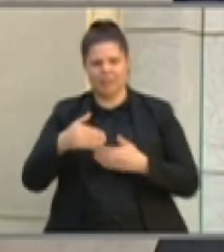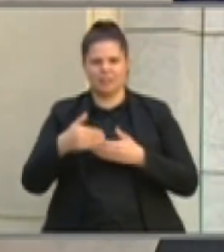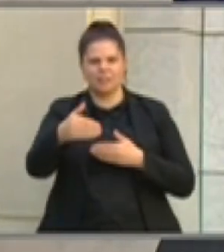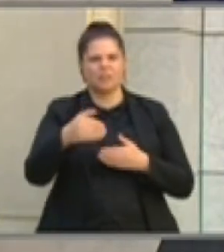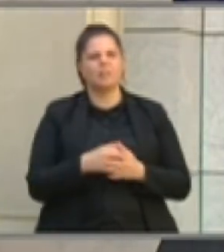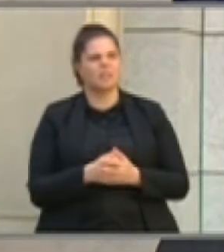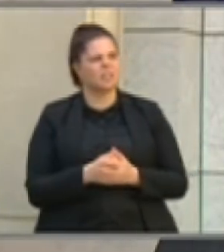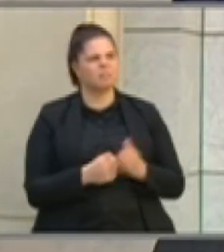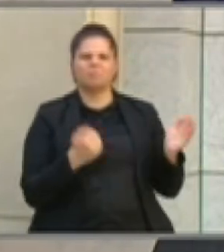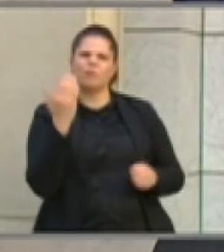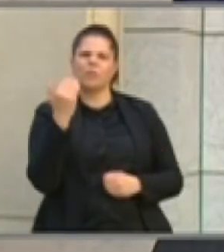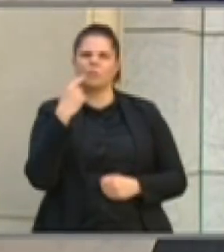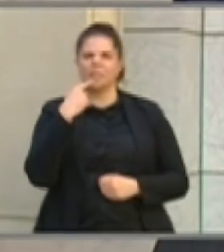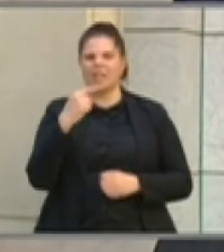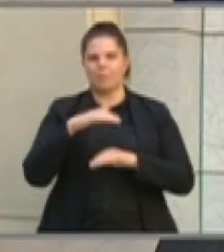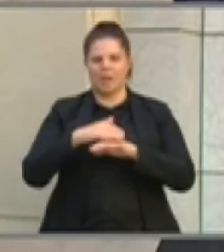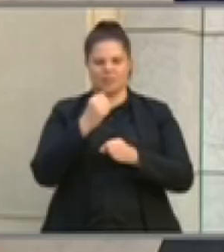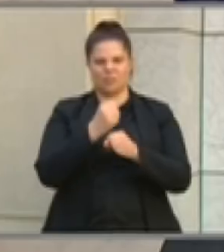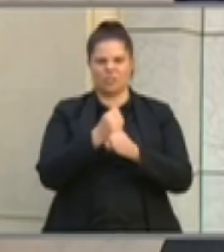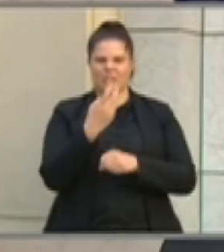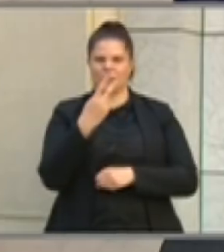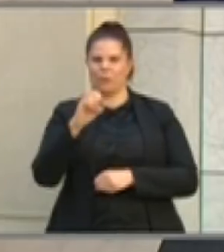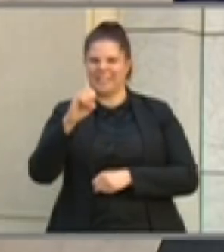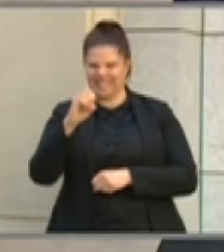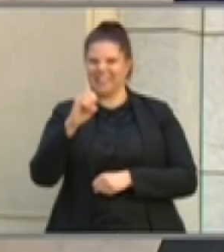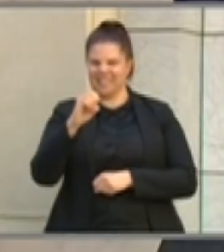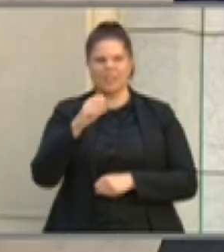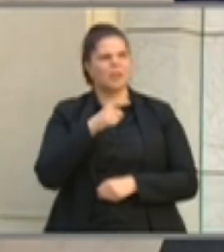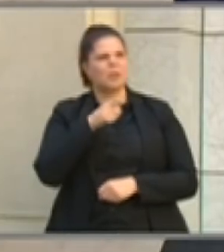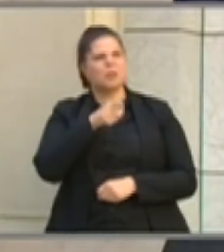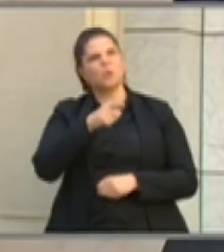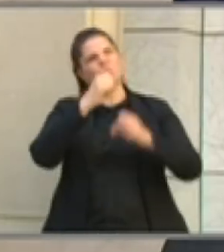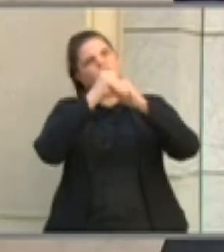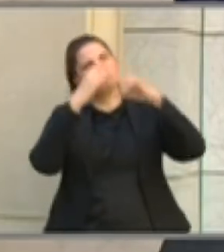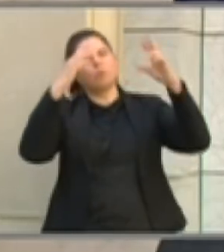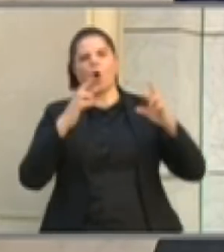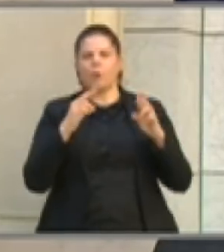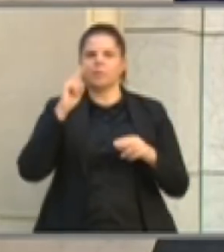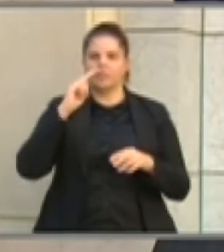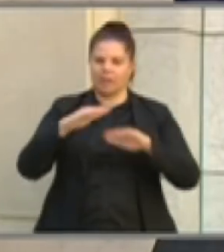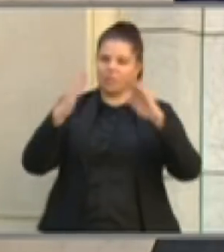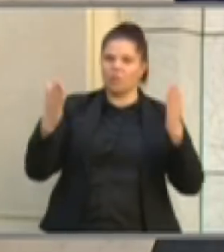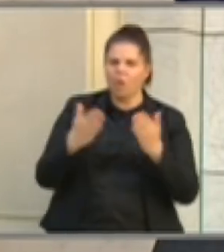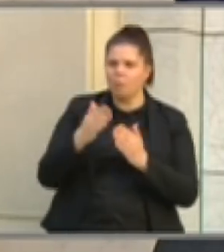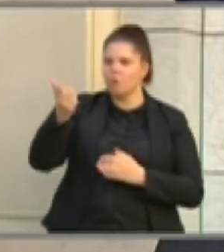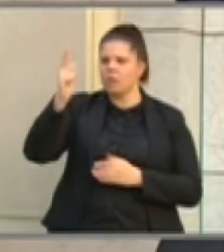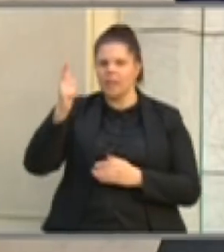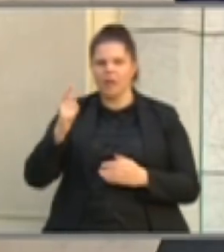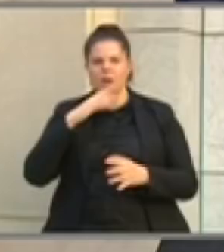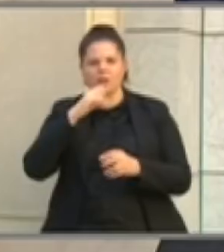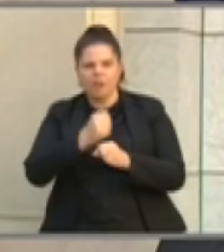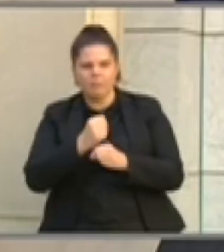day. What more would you like to see in the way of global leaders working together